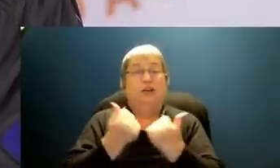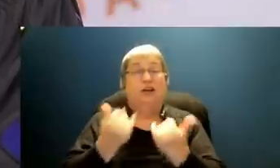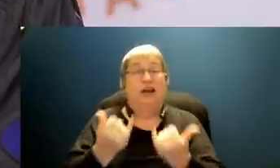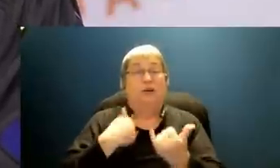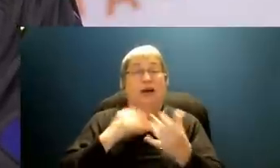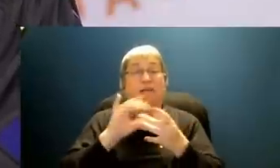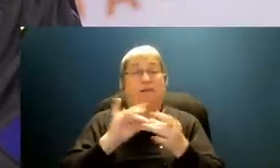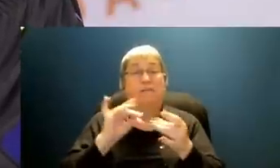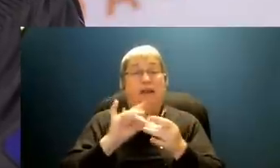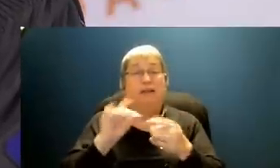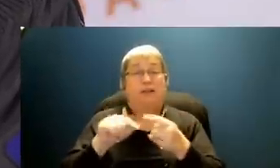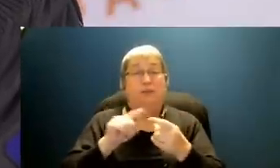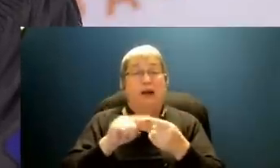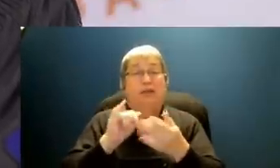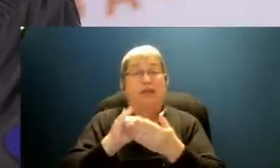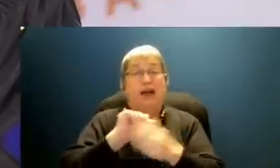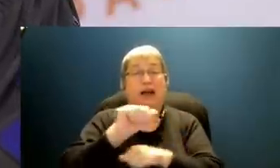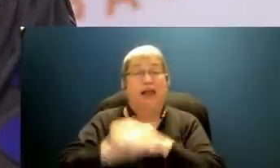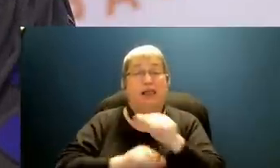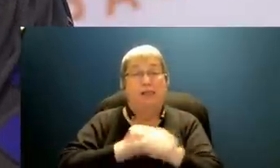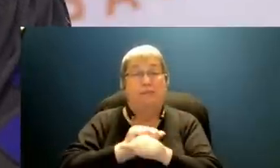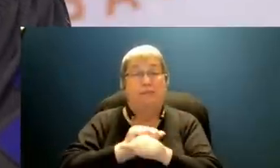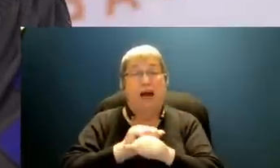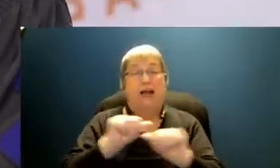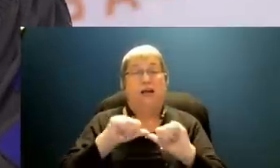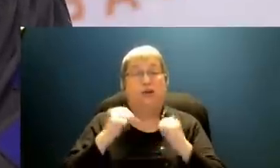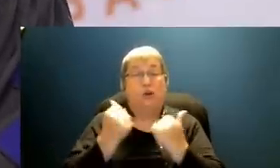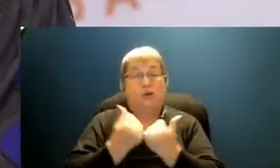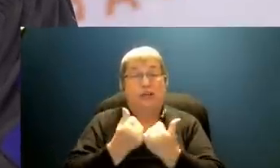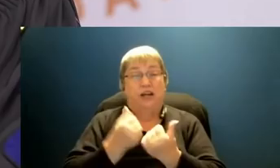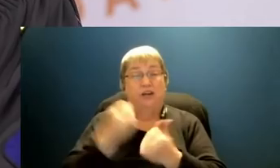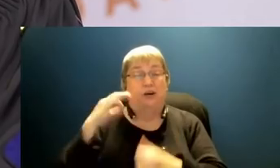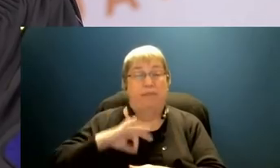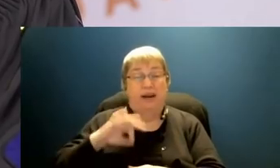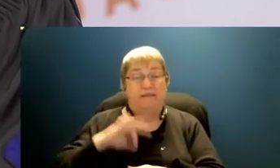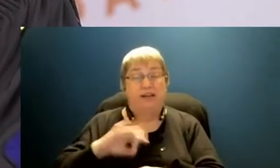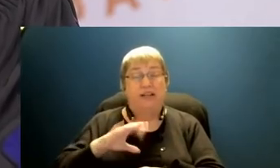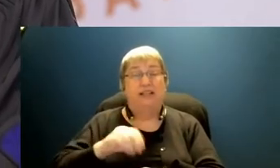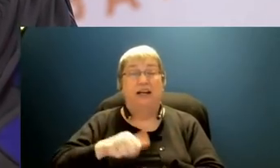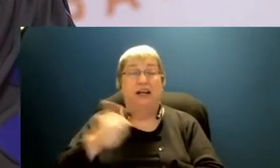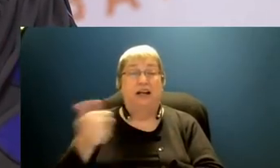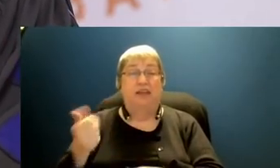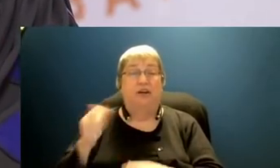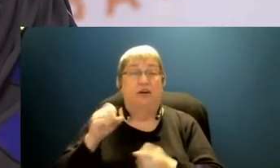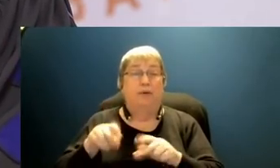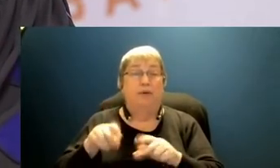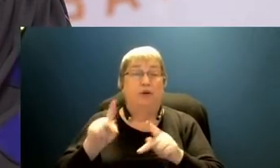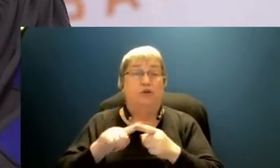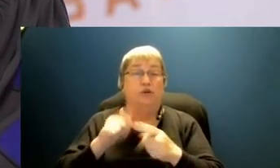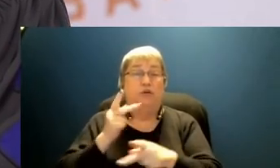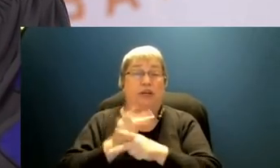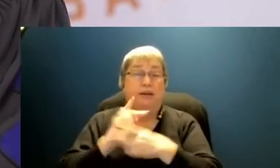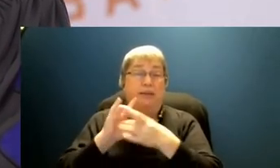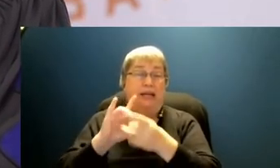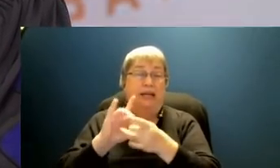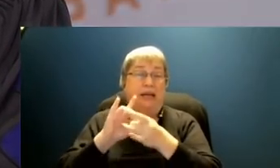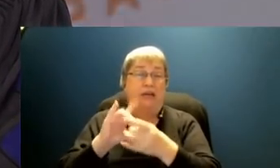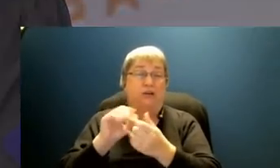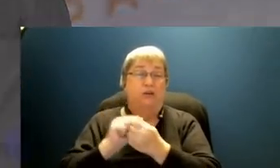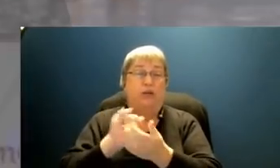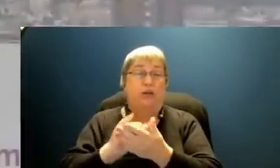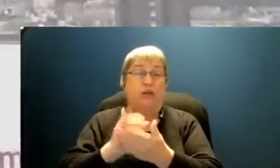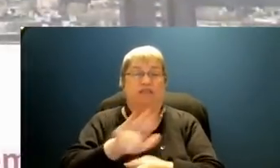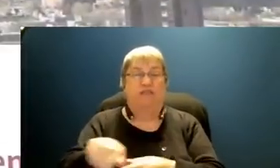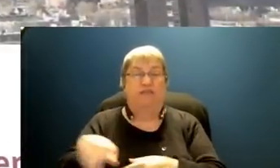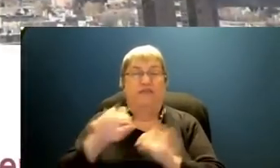your Alumni Association benefits and additional opportunities to stay connected to your csu-global family.